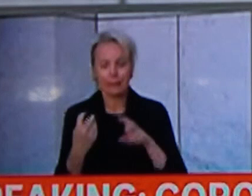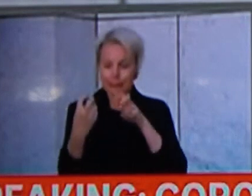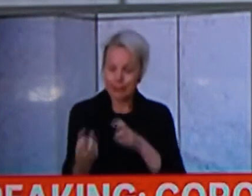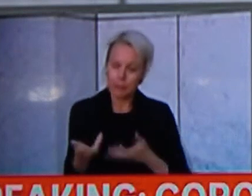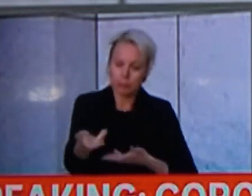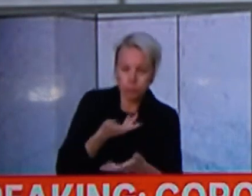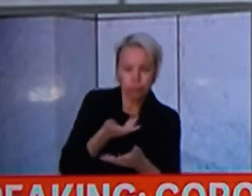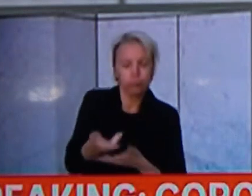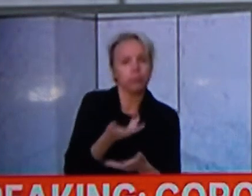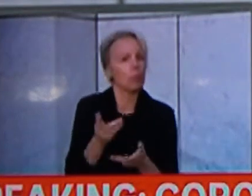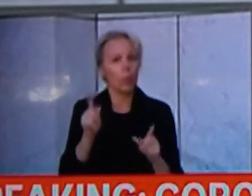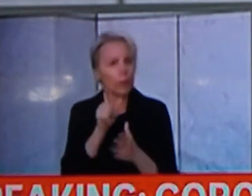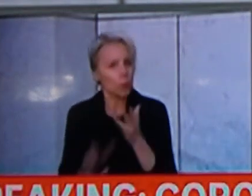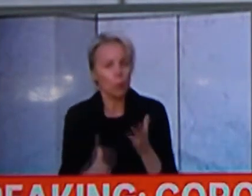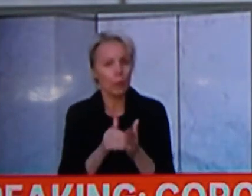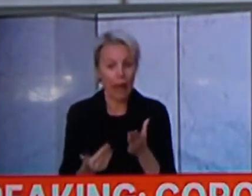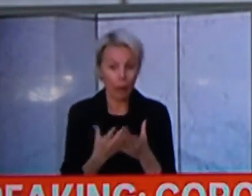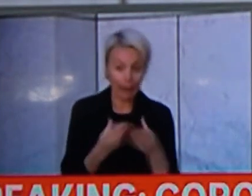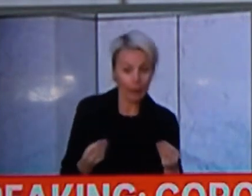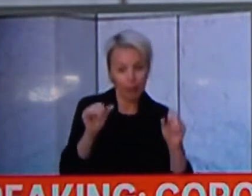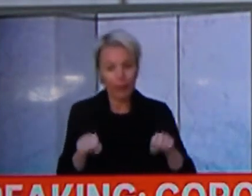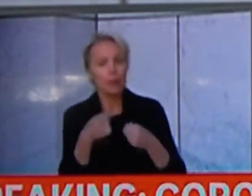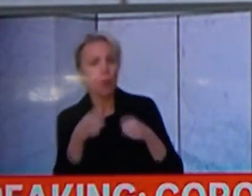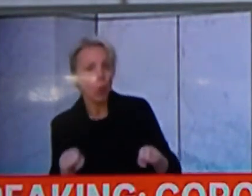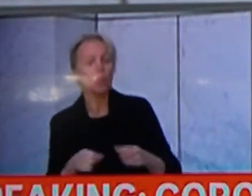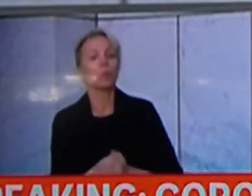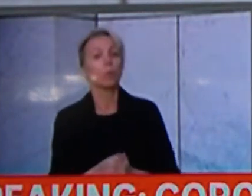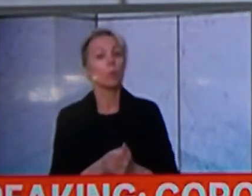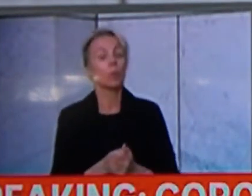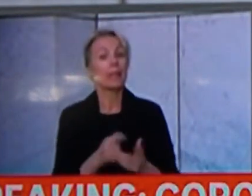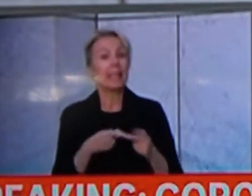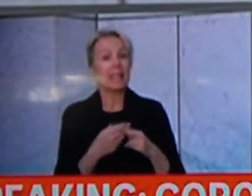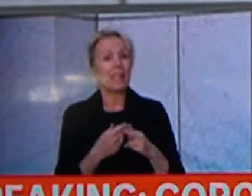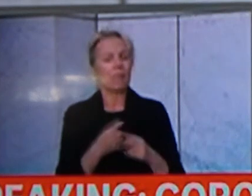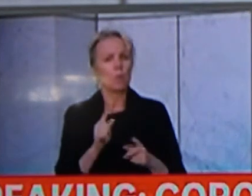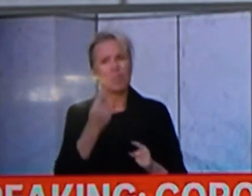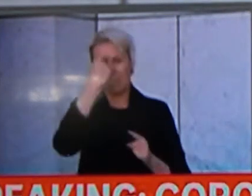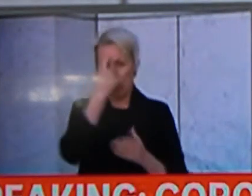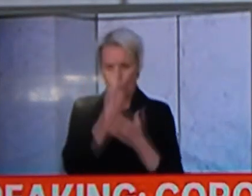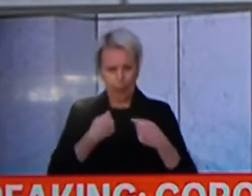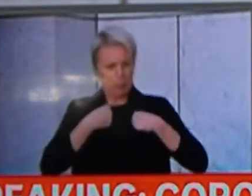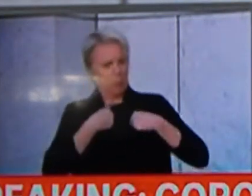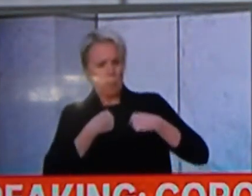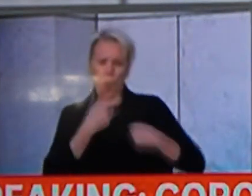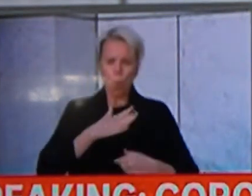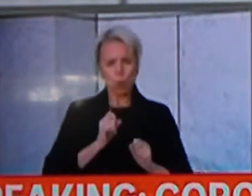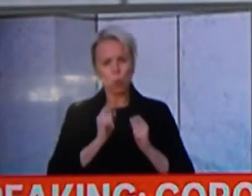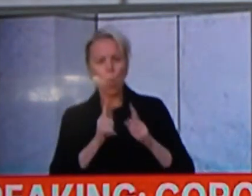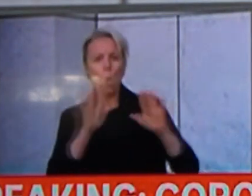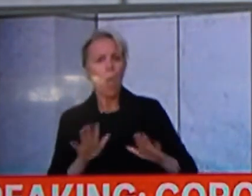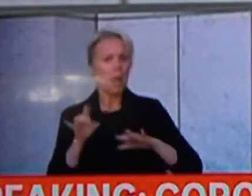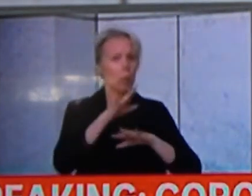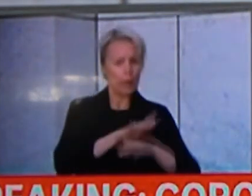these issues practically as Australians, understanding that if you force your issue, you make someone else's issue harder, which at the end of the